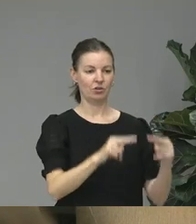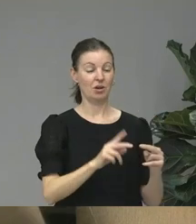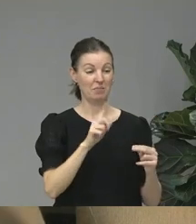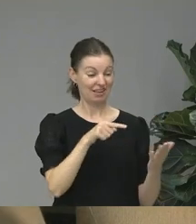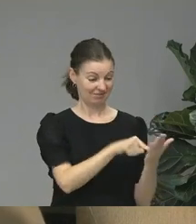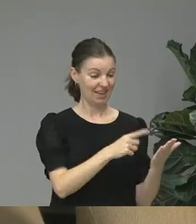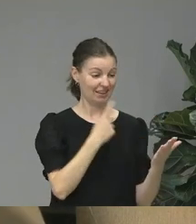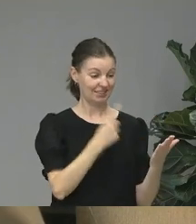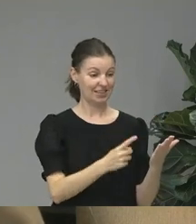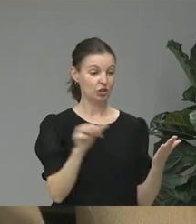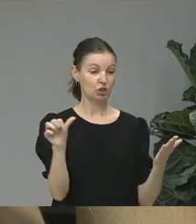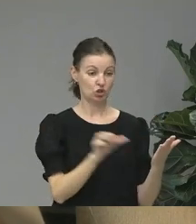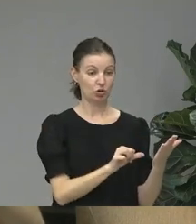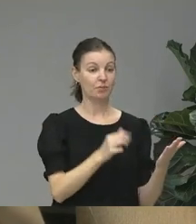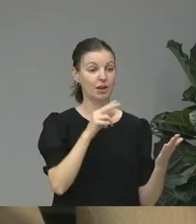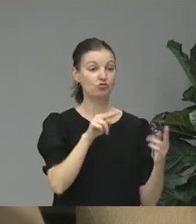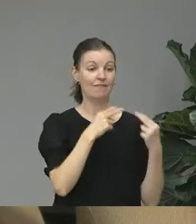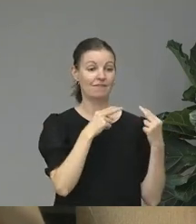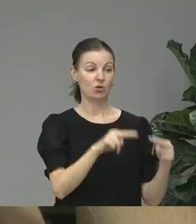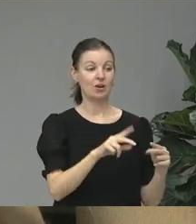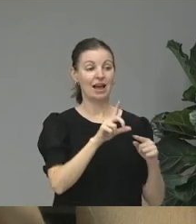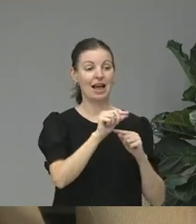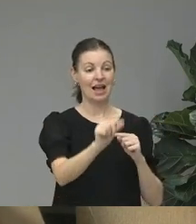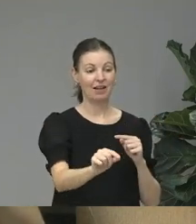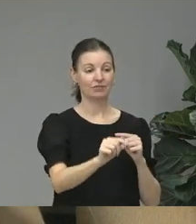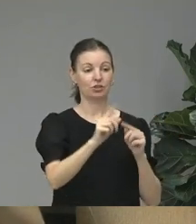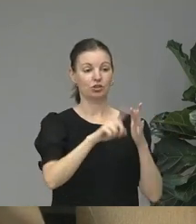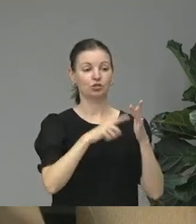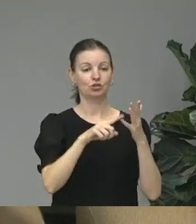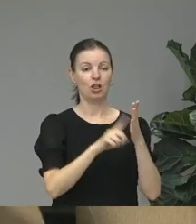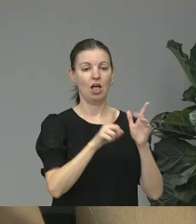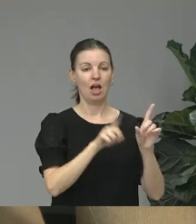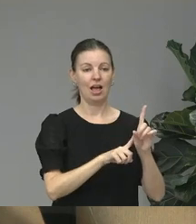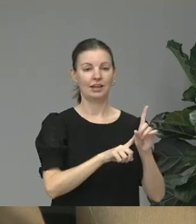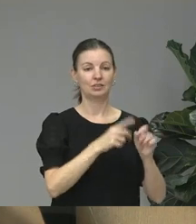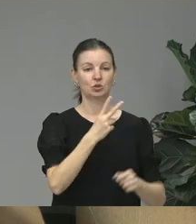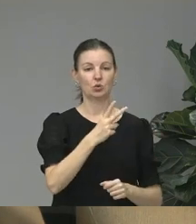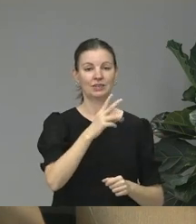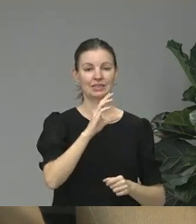is to be reviewed sometime after July 23, which